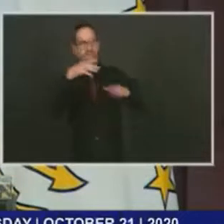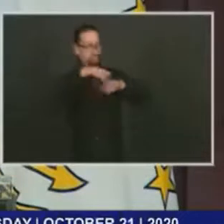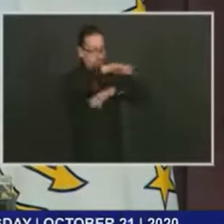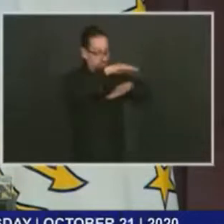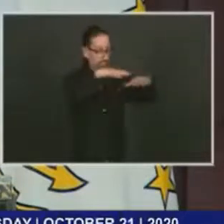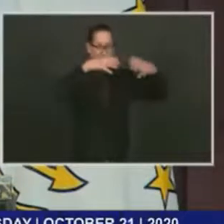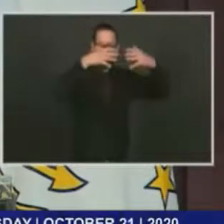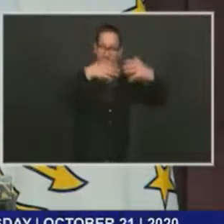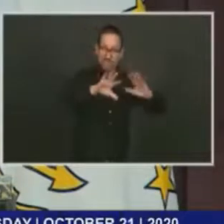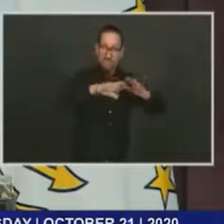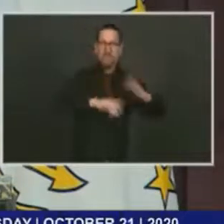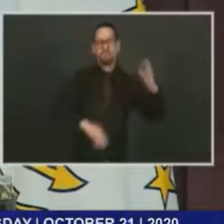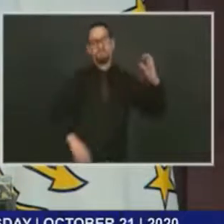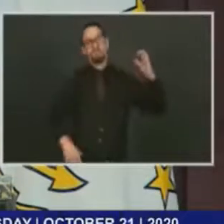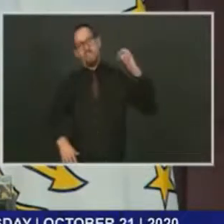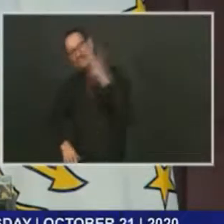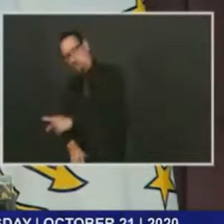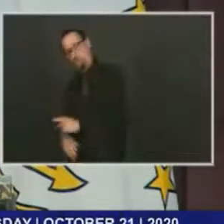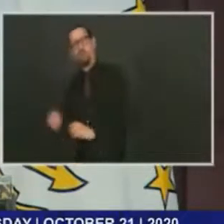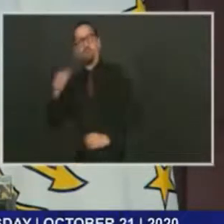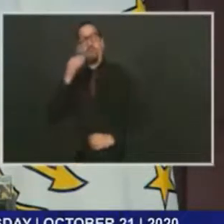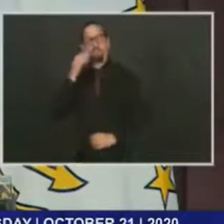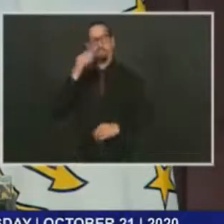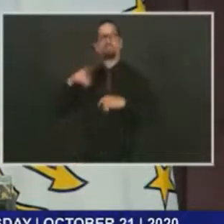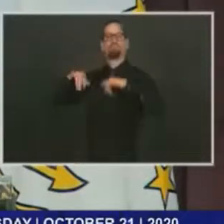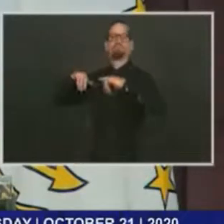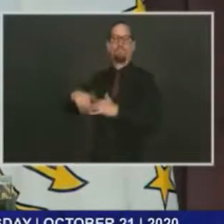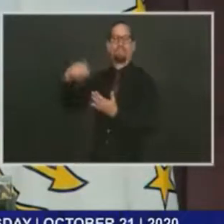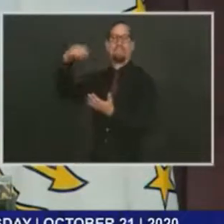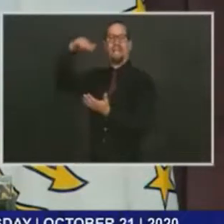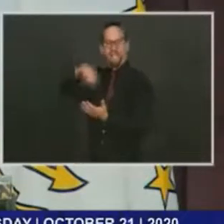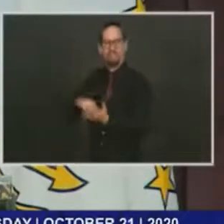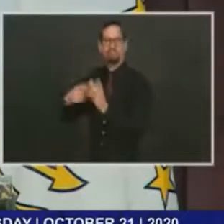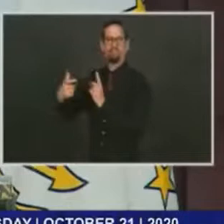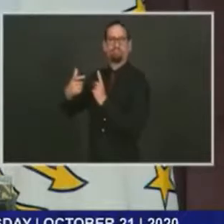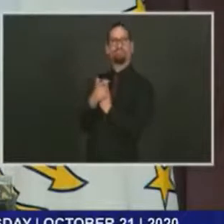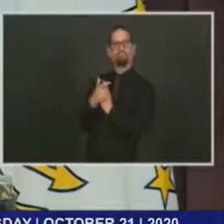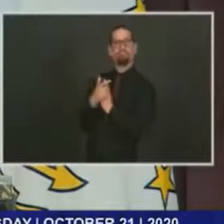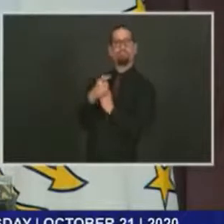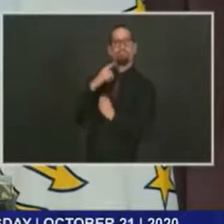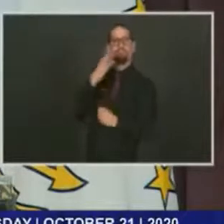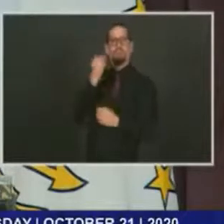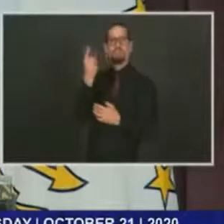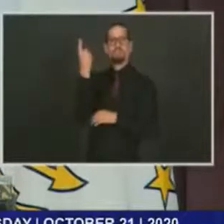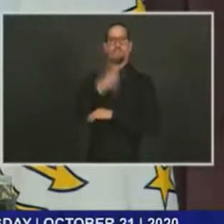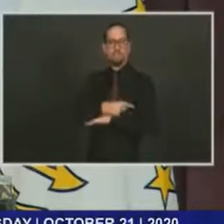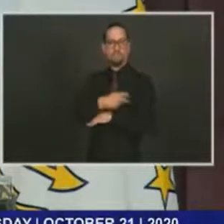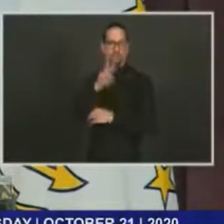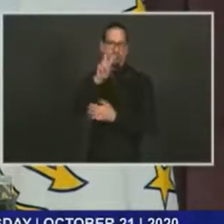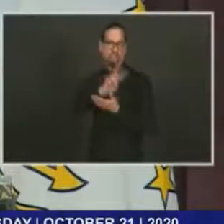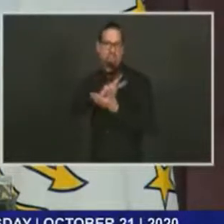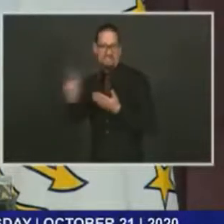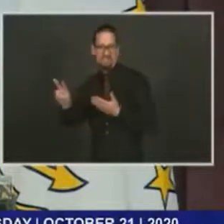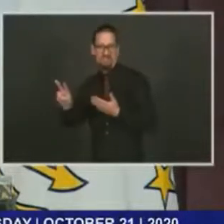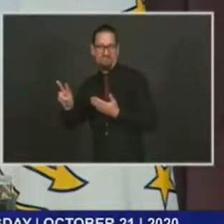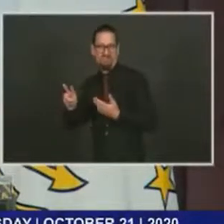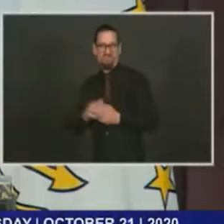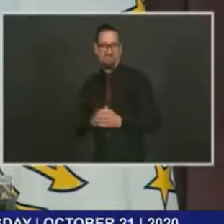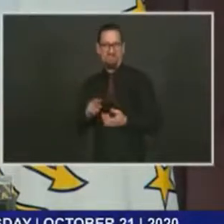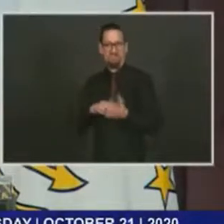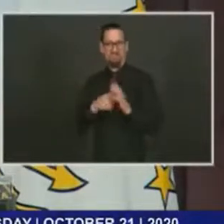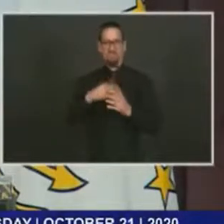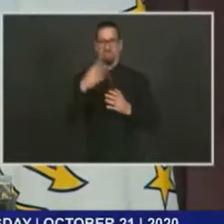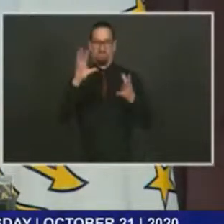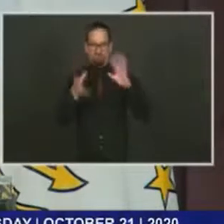get tested right before the holiday and maybe a week after the holiday. Because if you happen to get sick, we want you isolated.